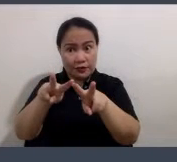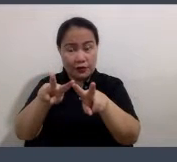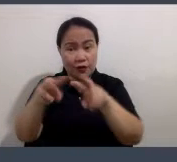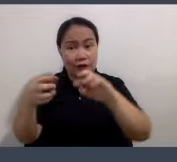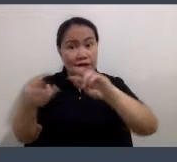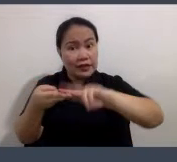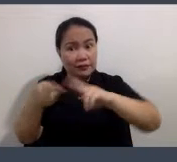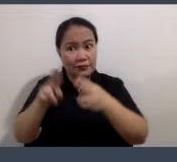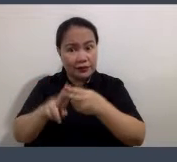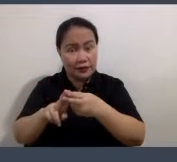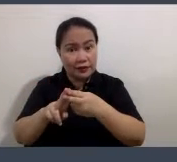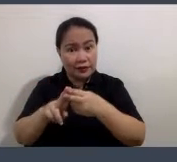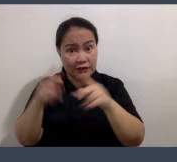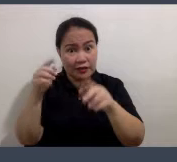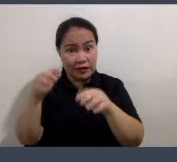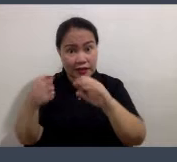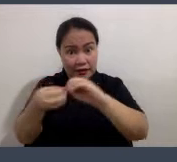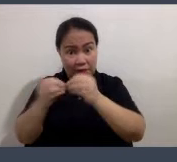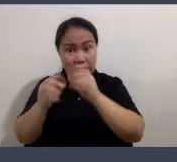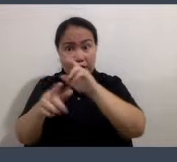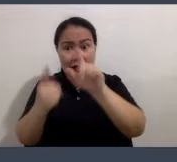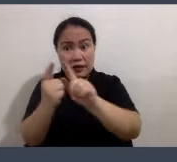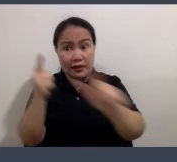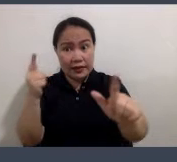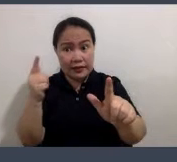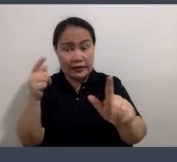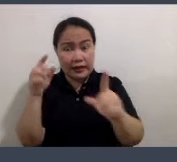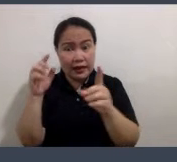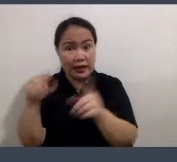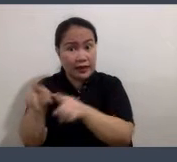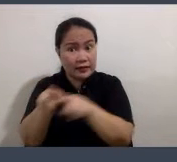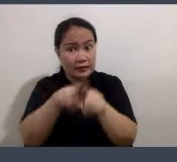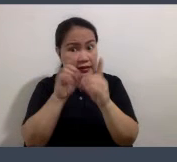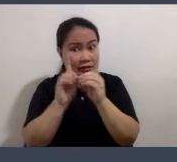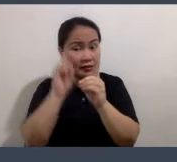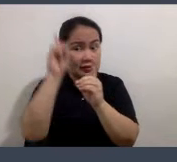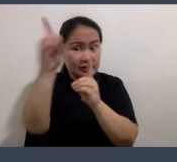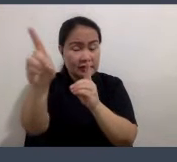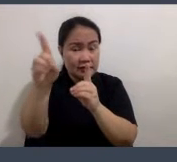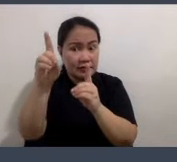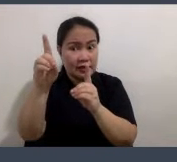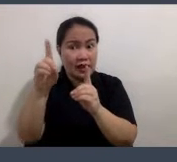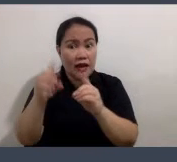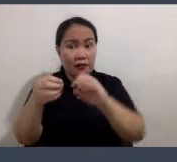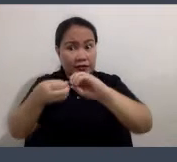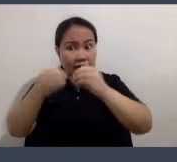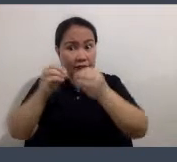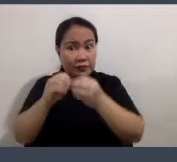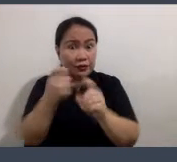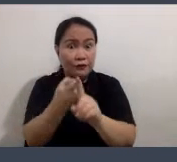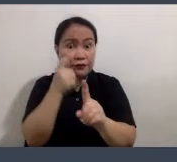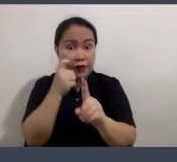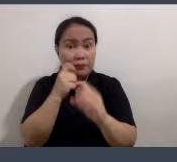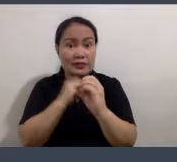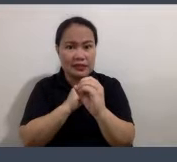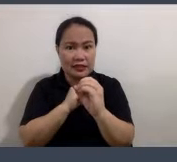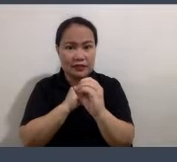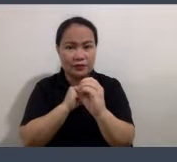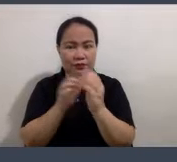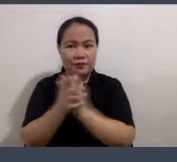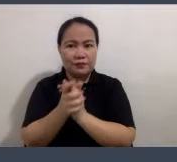line as the distance of a number from 0. So we will focus on absolute value for today's